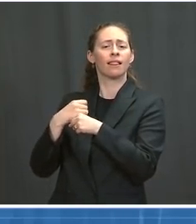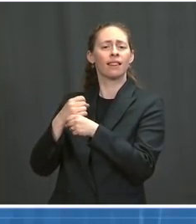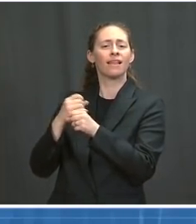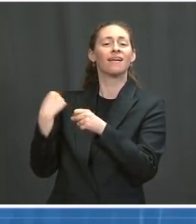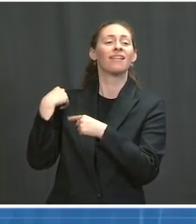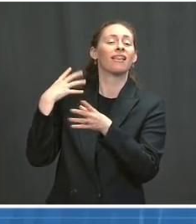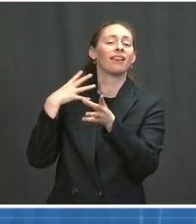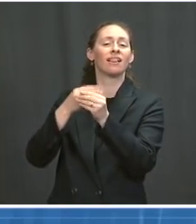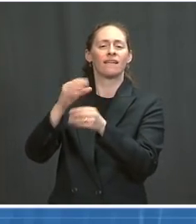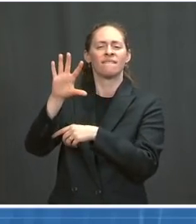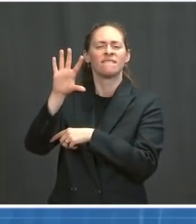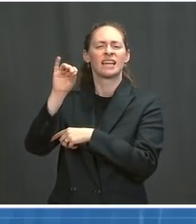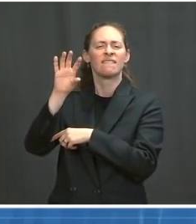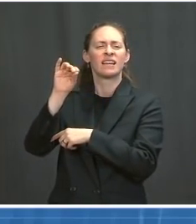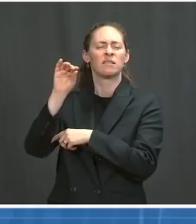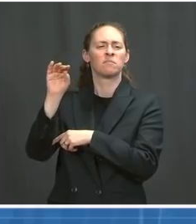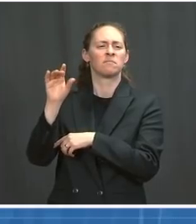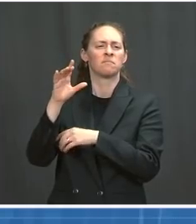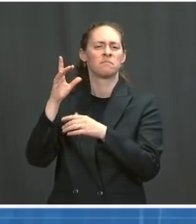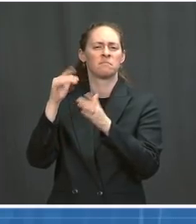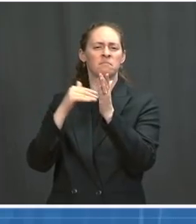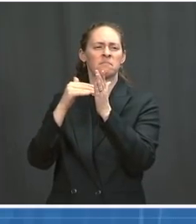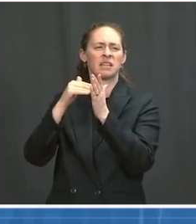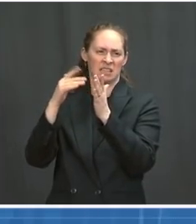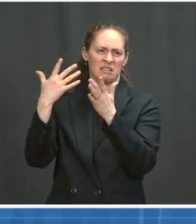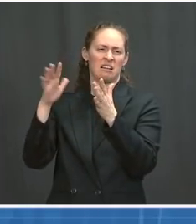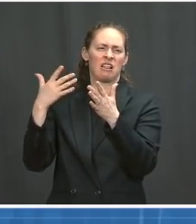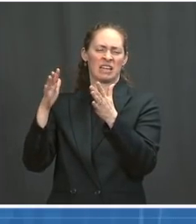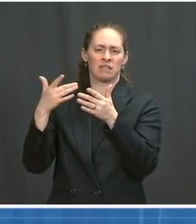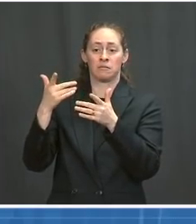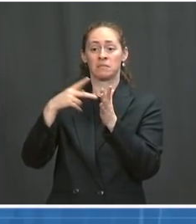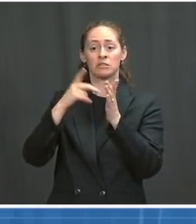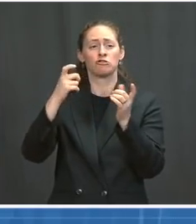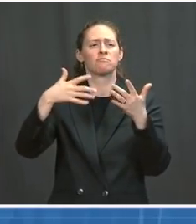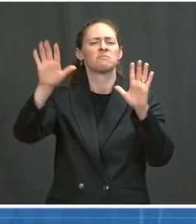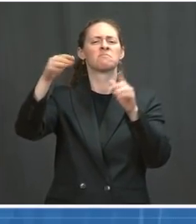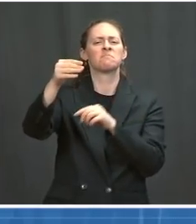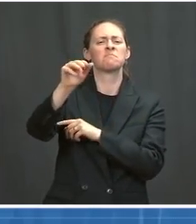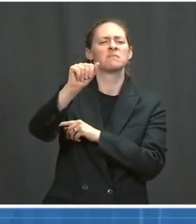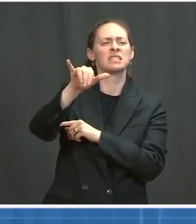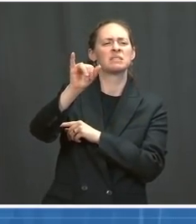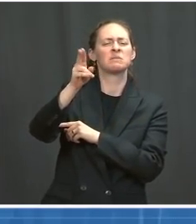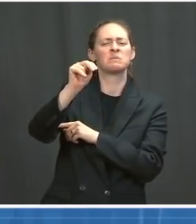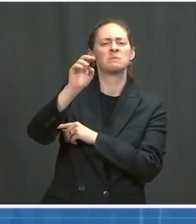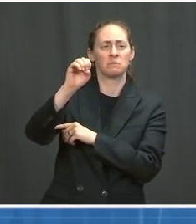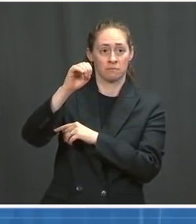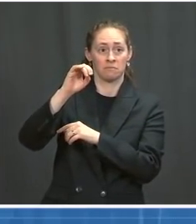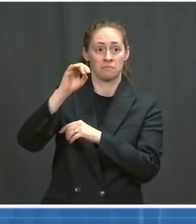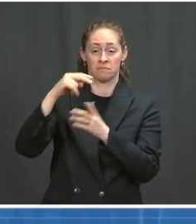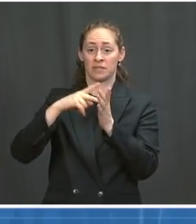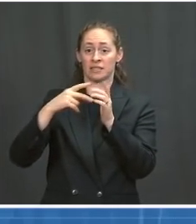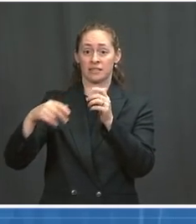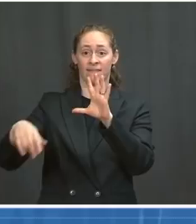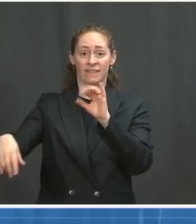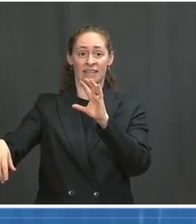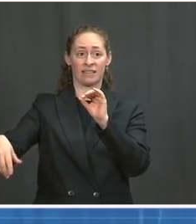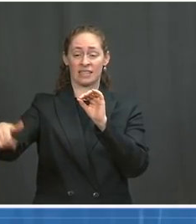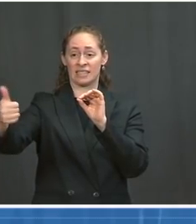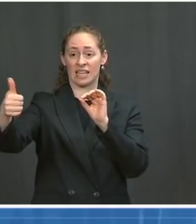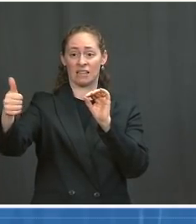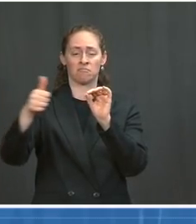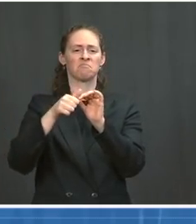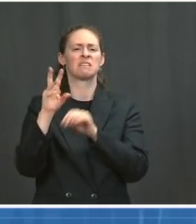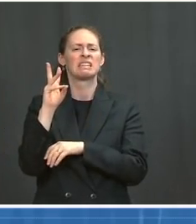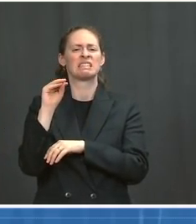or should be completed across May and June. So in sum, we're talking about 60 million doses of AstraZeneca in